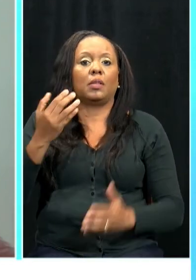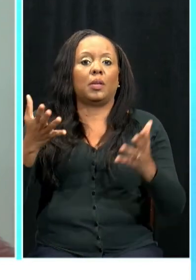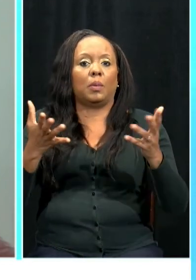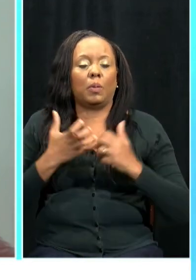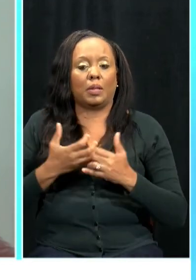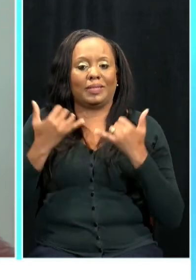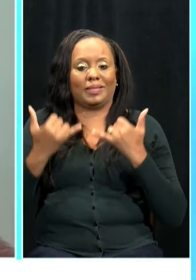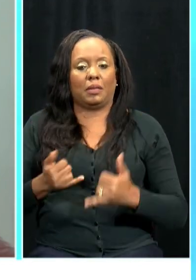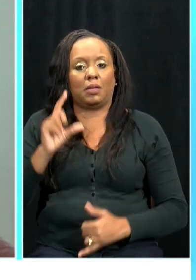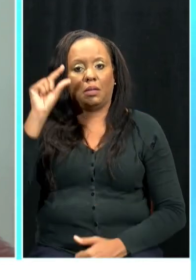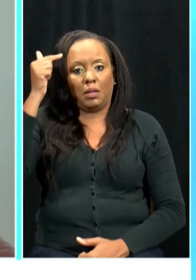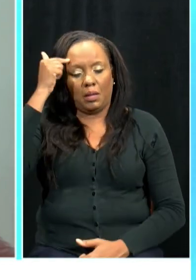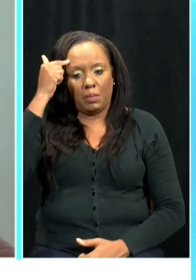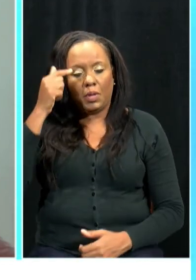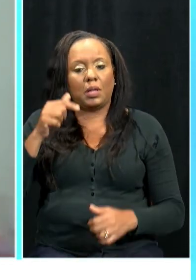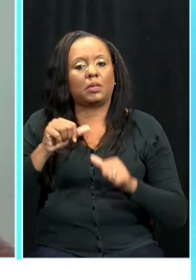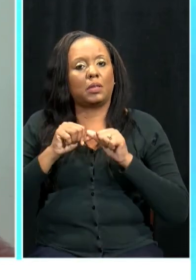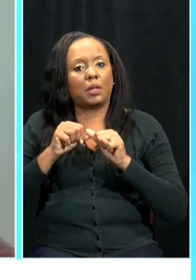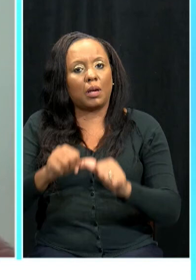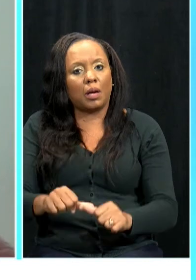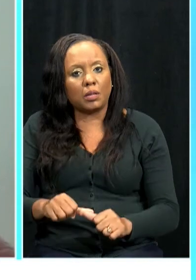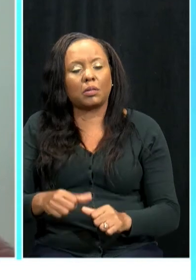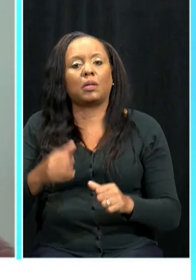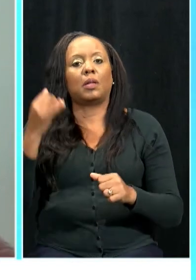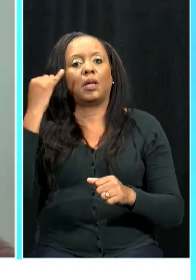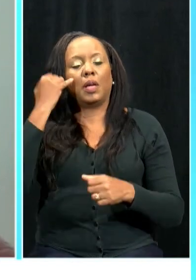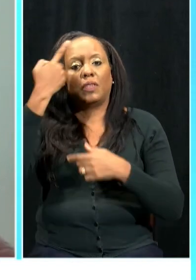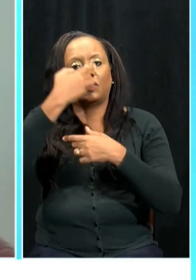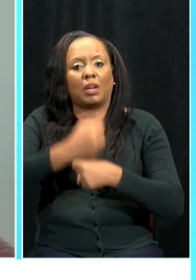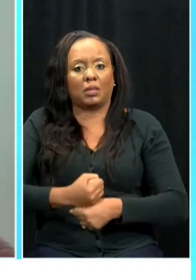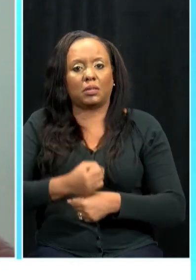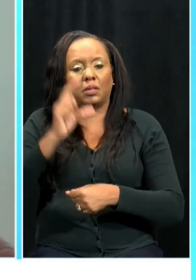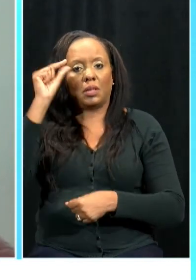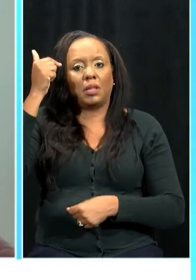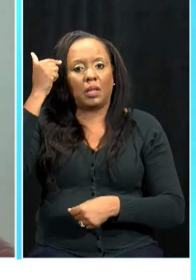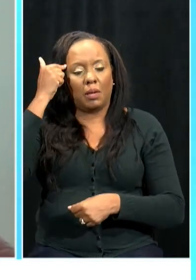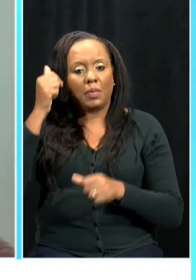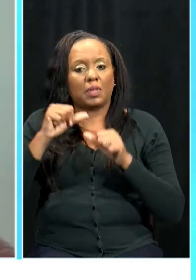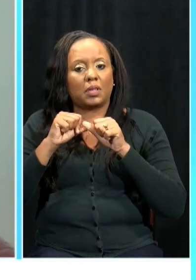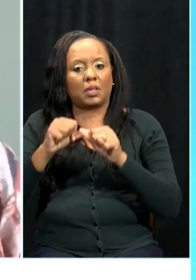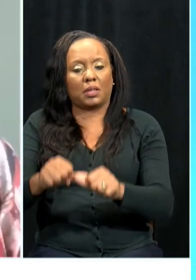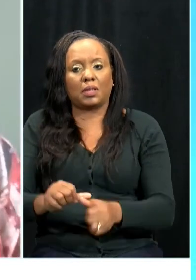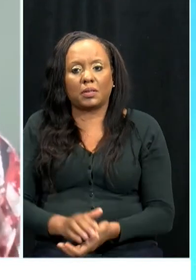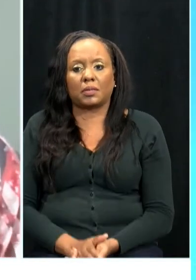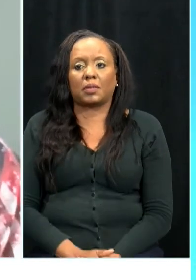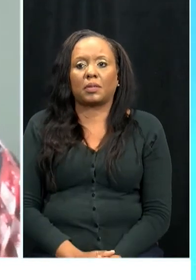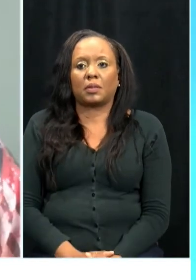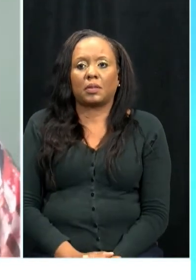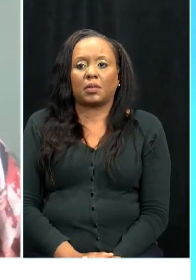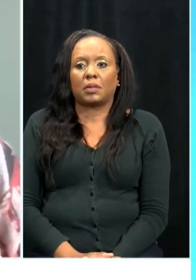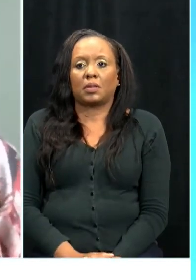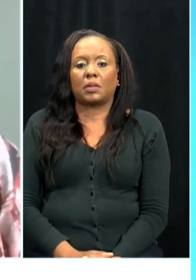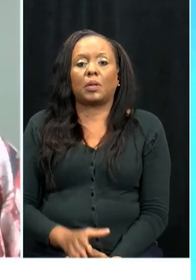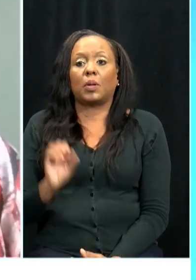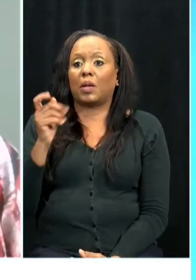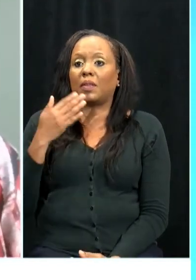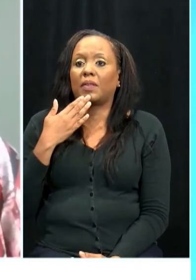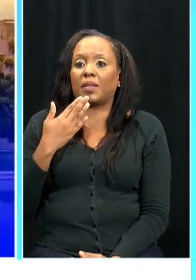that they trust to deal with these very big life and death issues for the country. All right, thanks a lot,